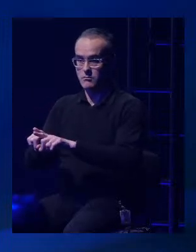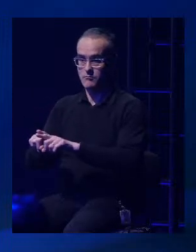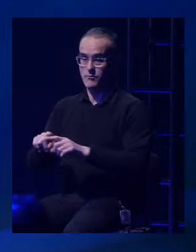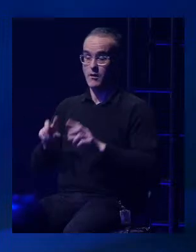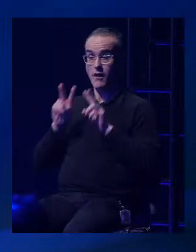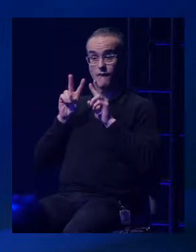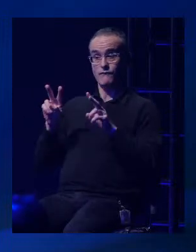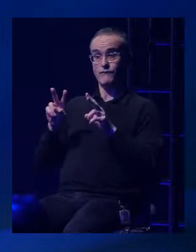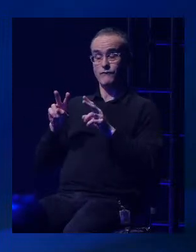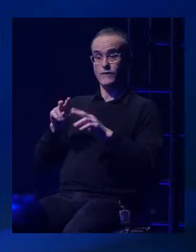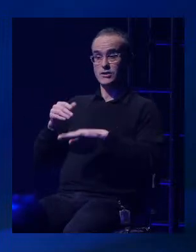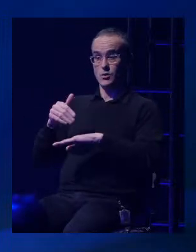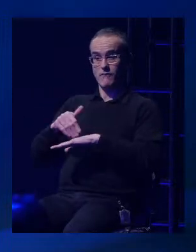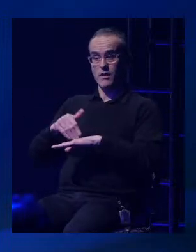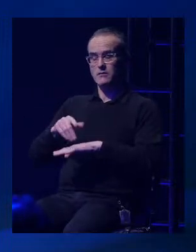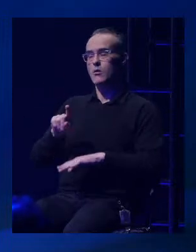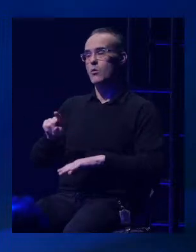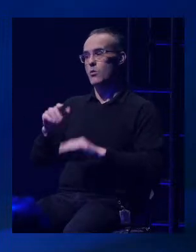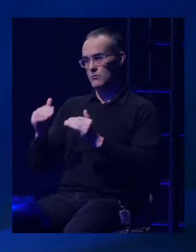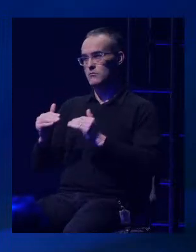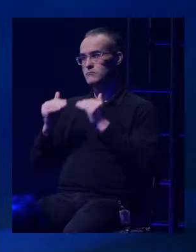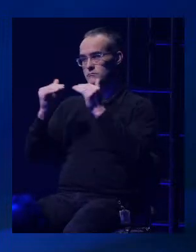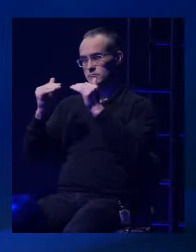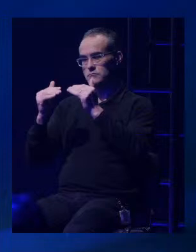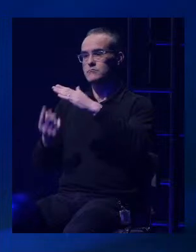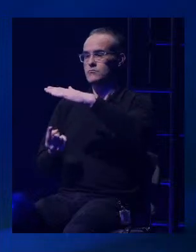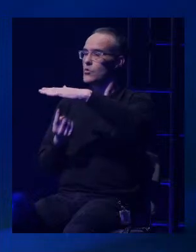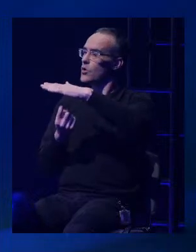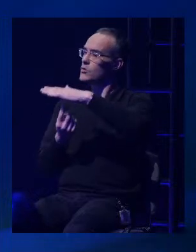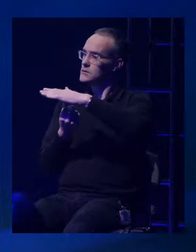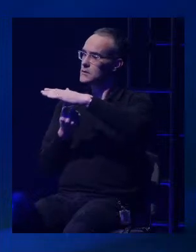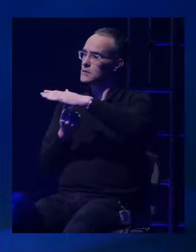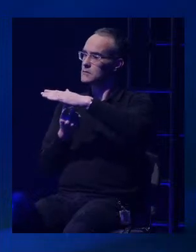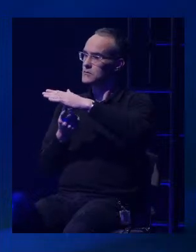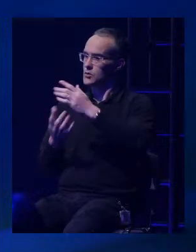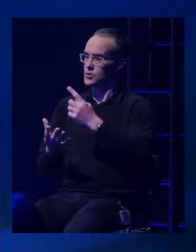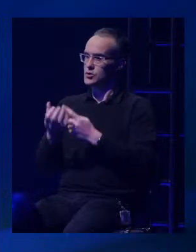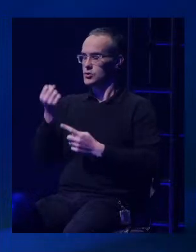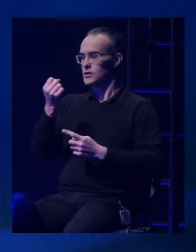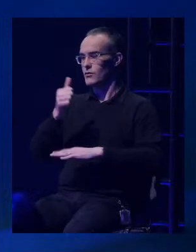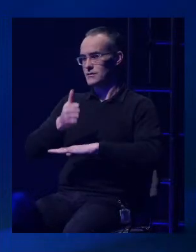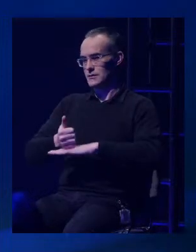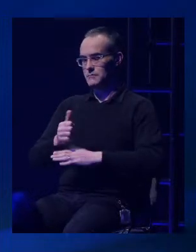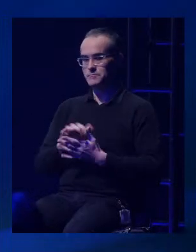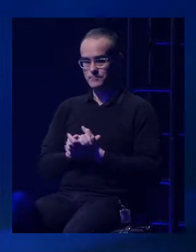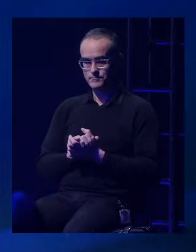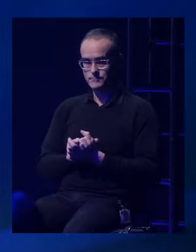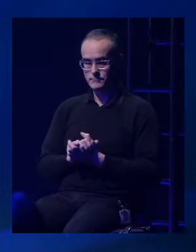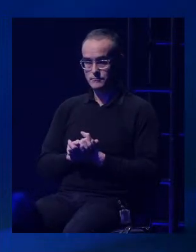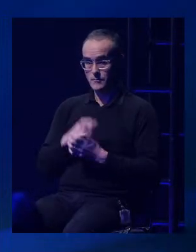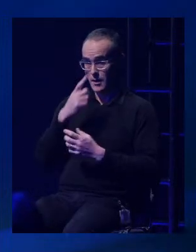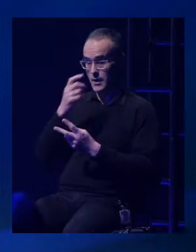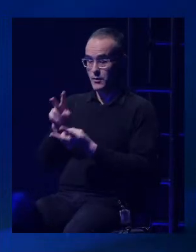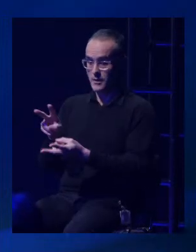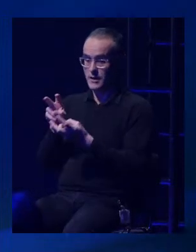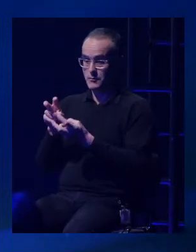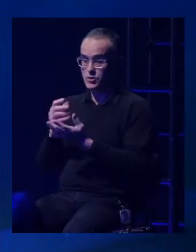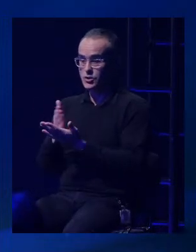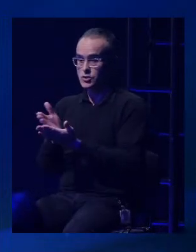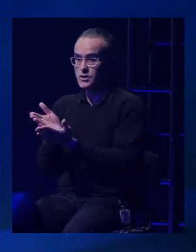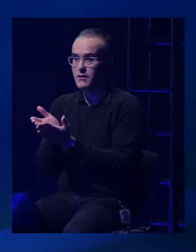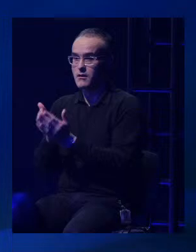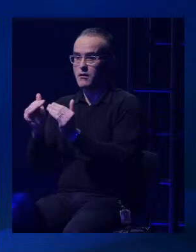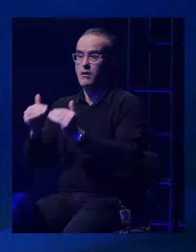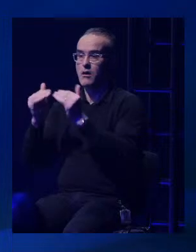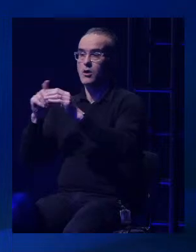is going to be really high on their list of things that you need to achieve on set. Can we capture and share high-quality reference